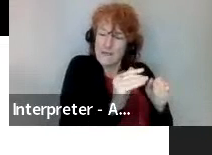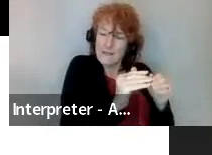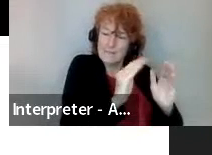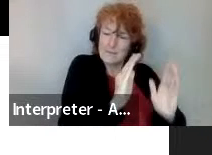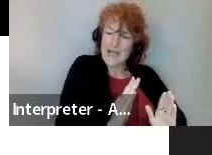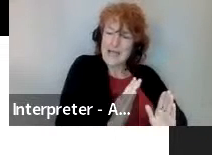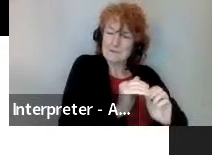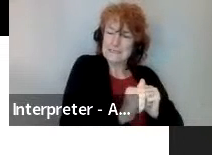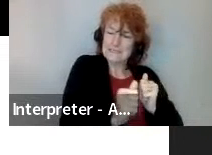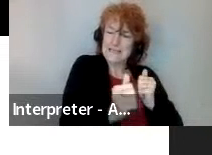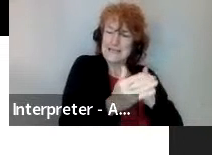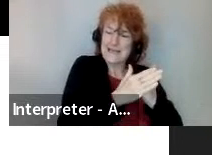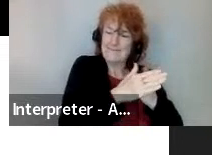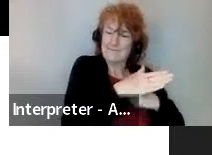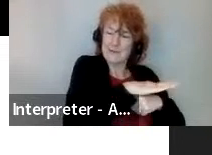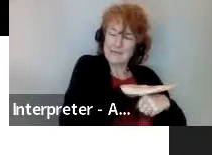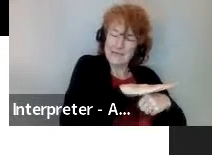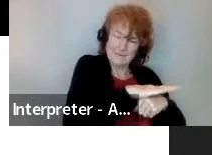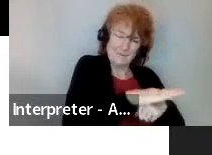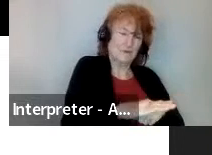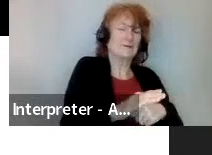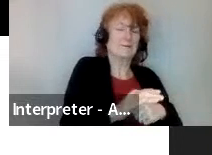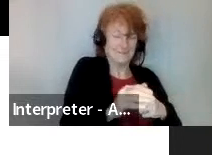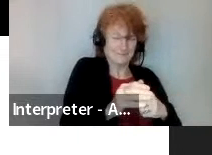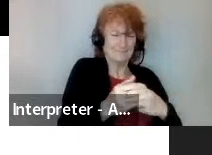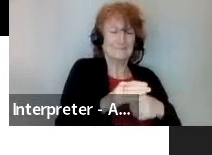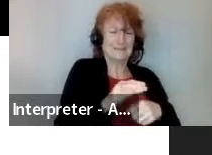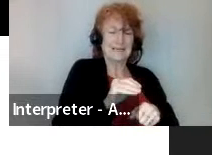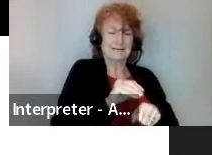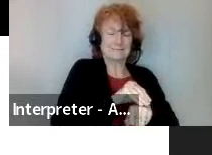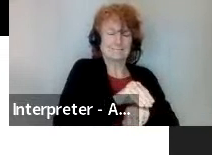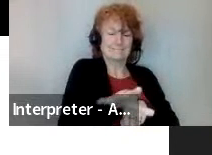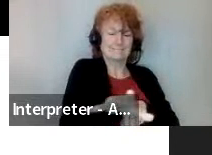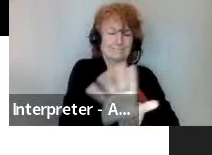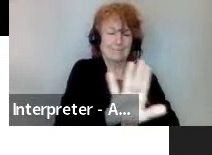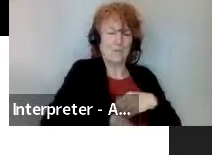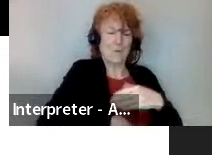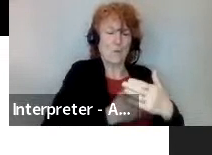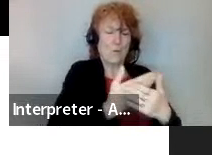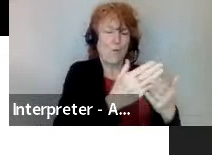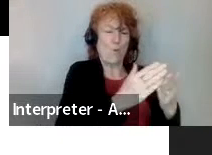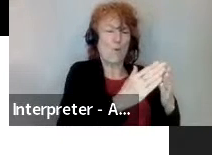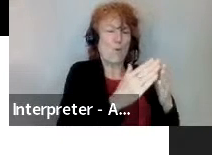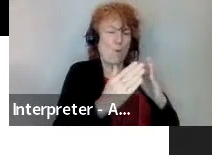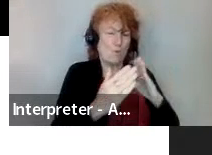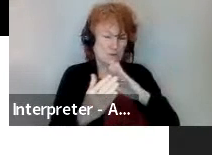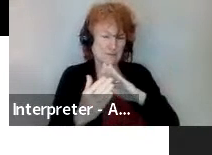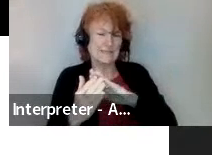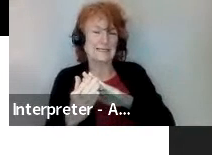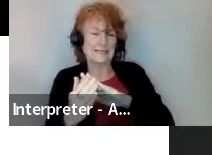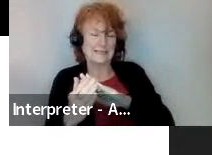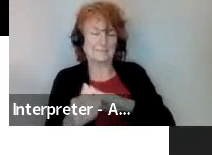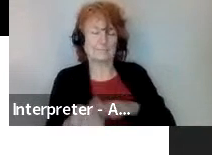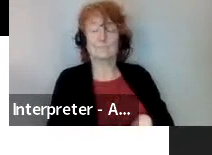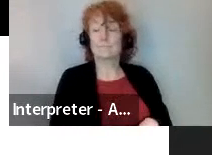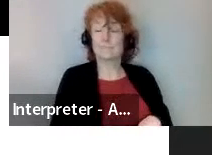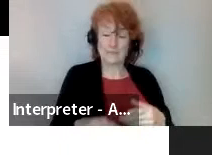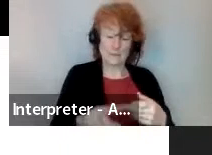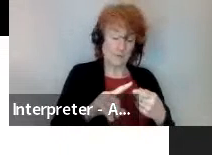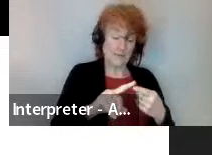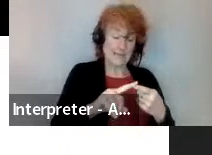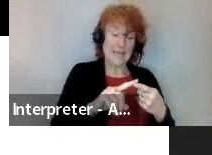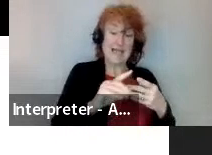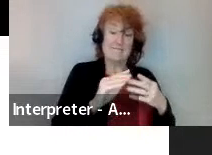including bolstering the local economy and supporting the environment. This complements the other two City of Yes text amendments, City of Yes for